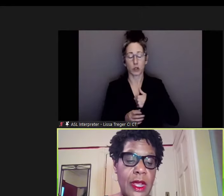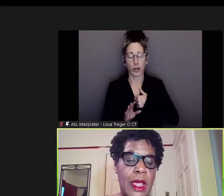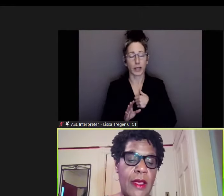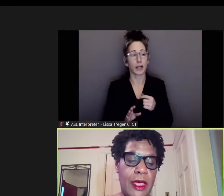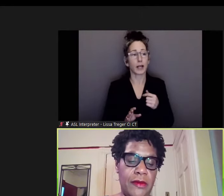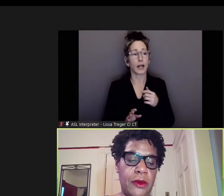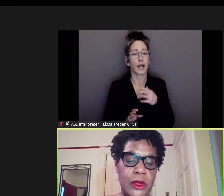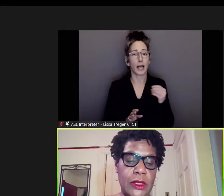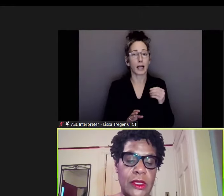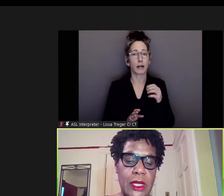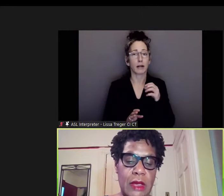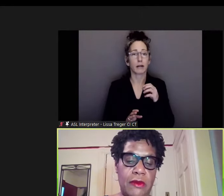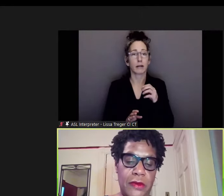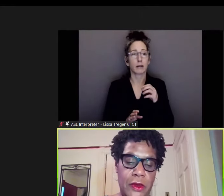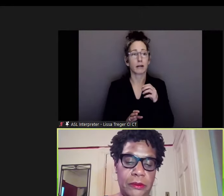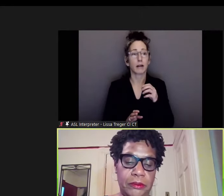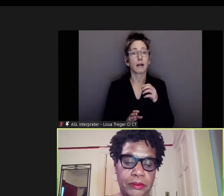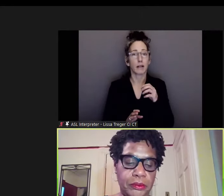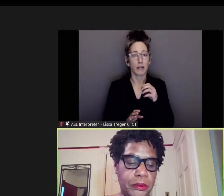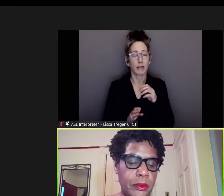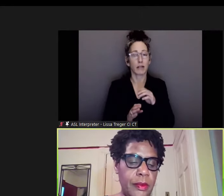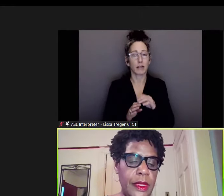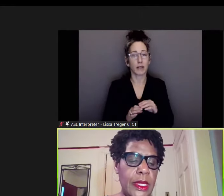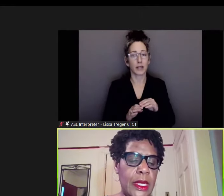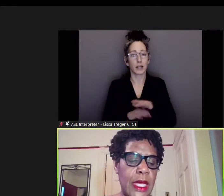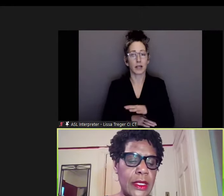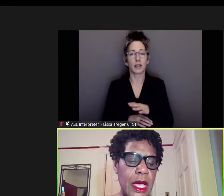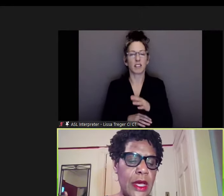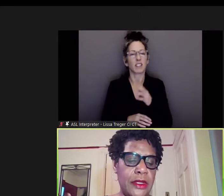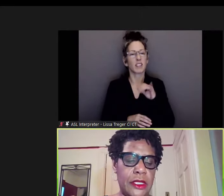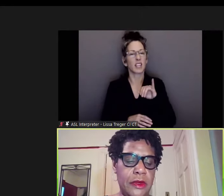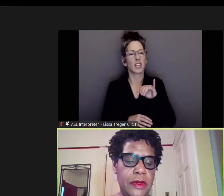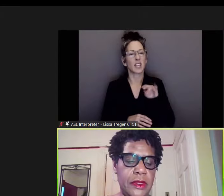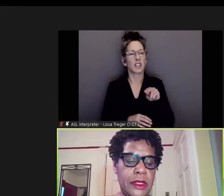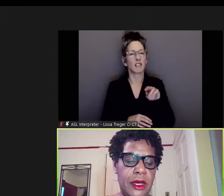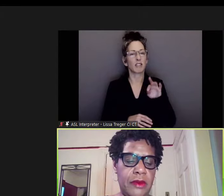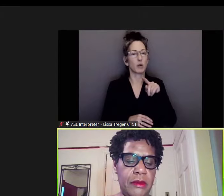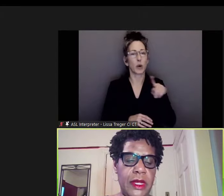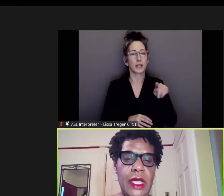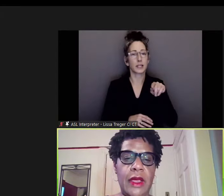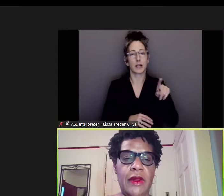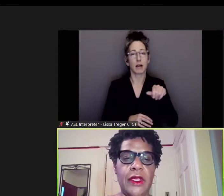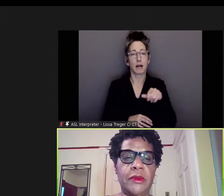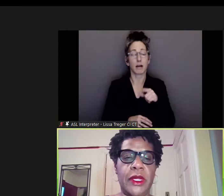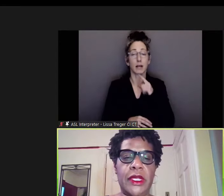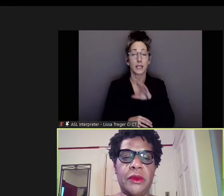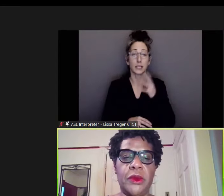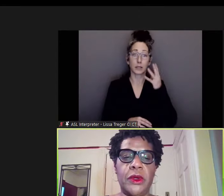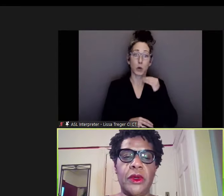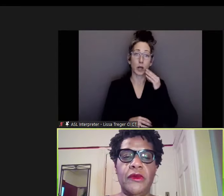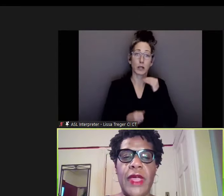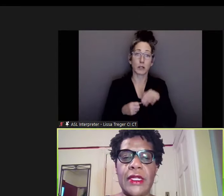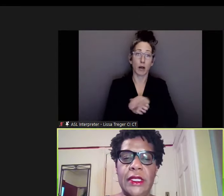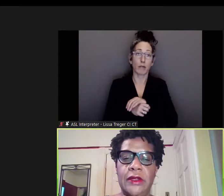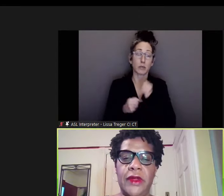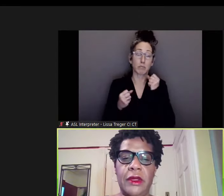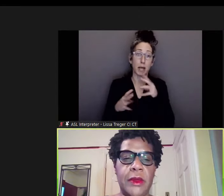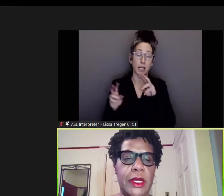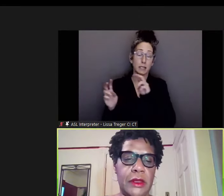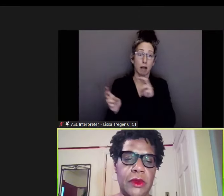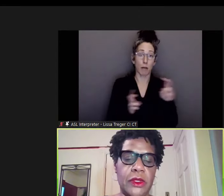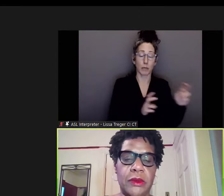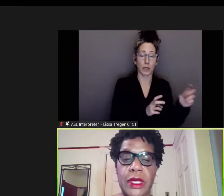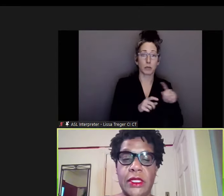the avian influenza, to name a few. Dr. Heyer's experiences cover many areas, but his work on